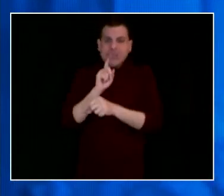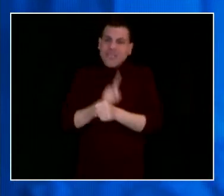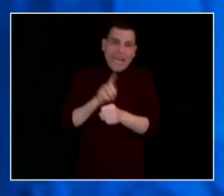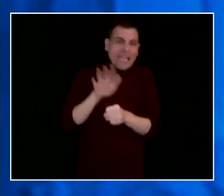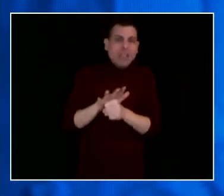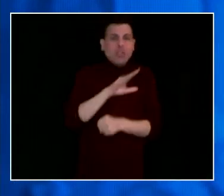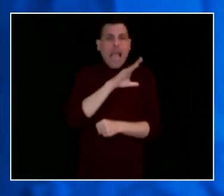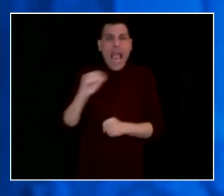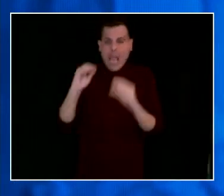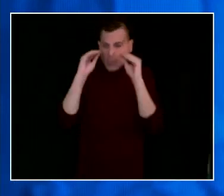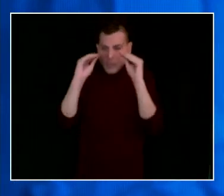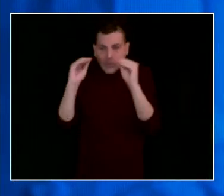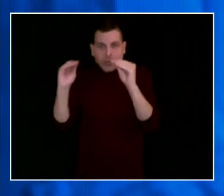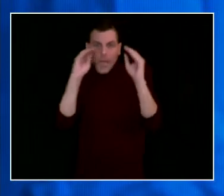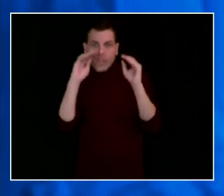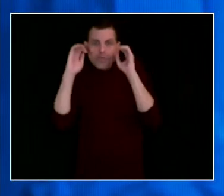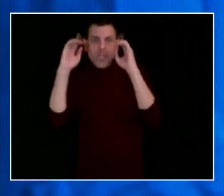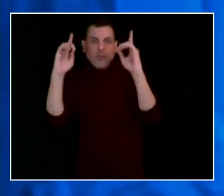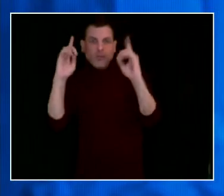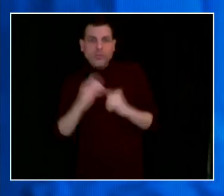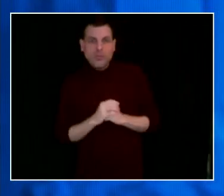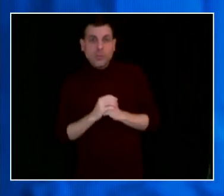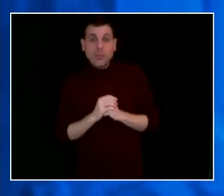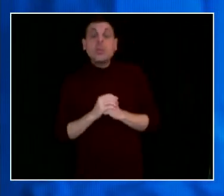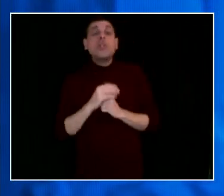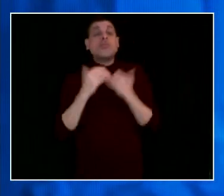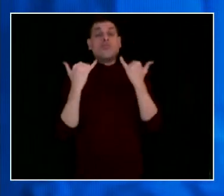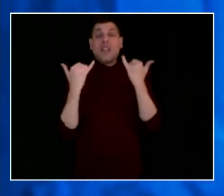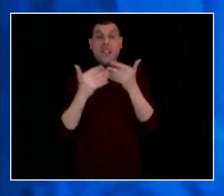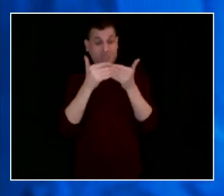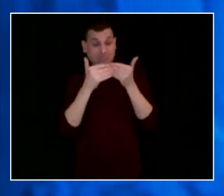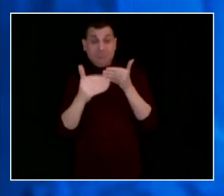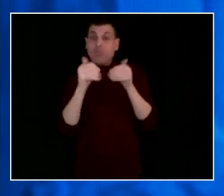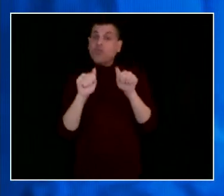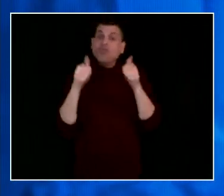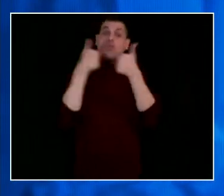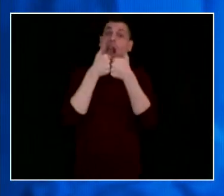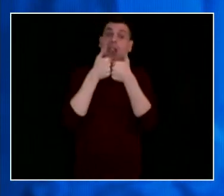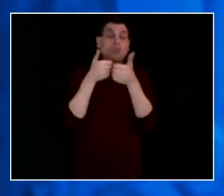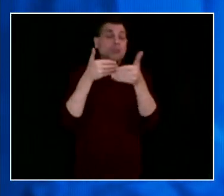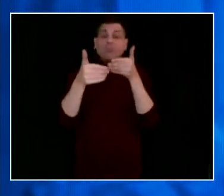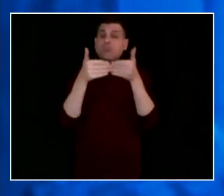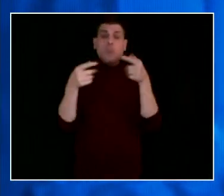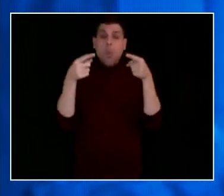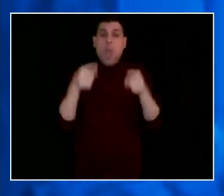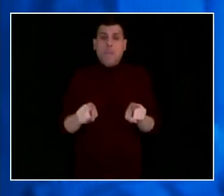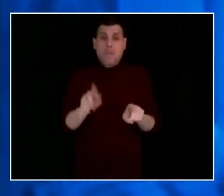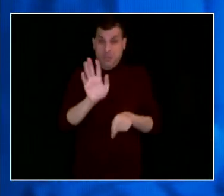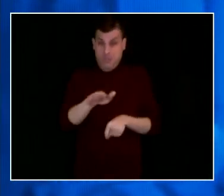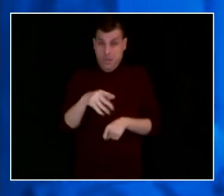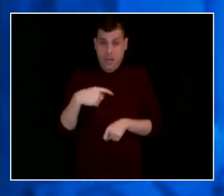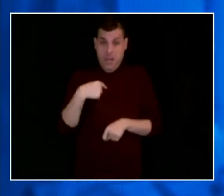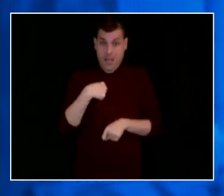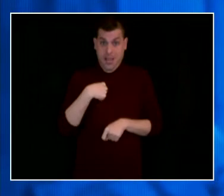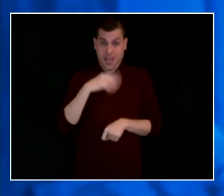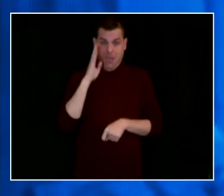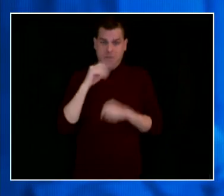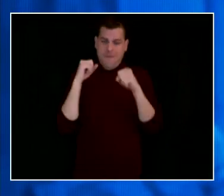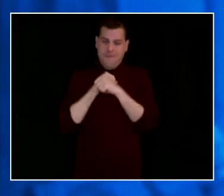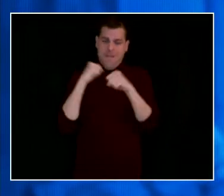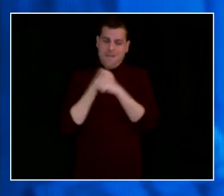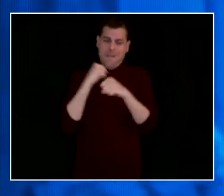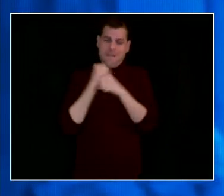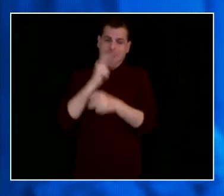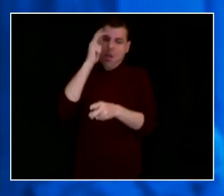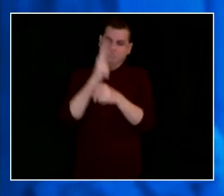we face, I promise you this, no one will fight harder for your family than I will